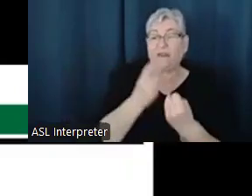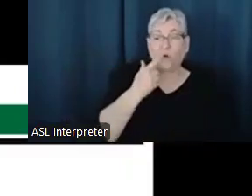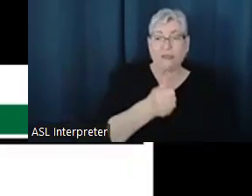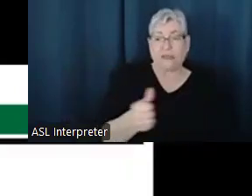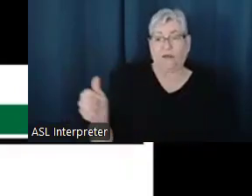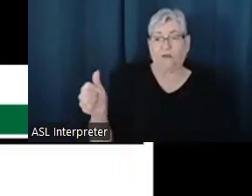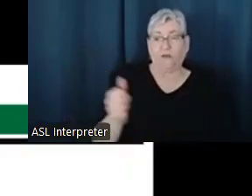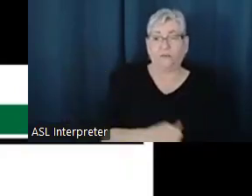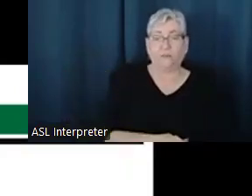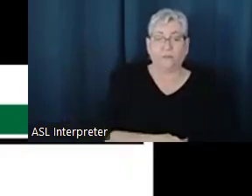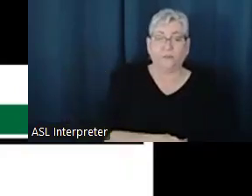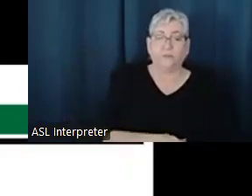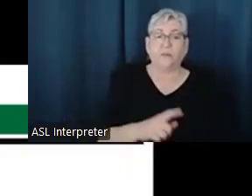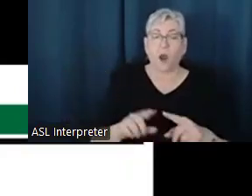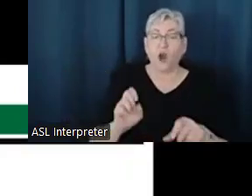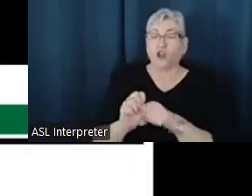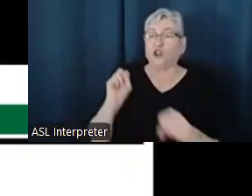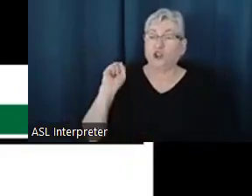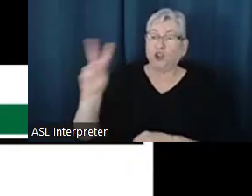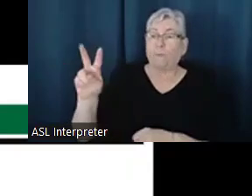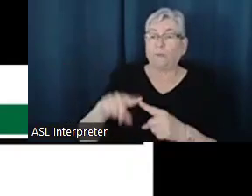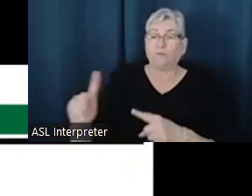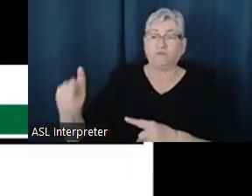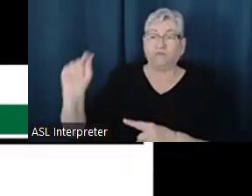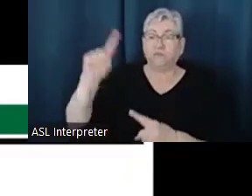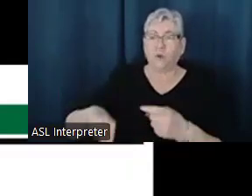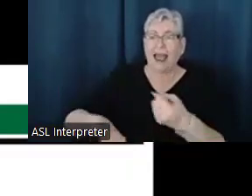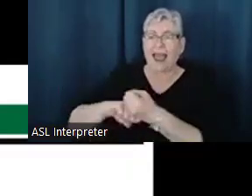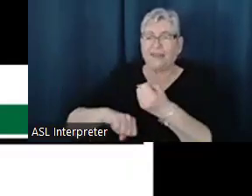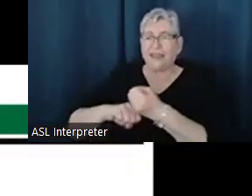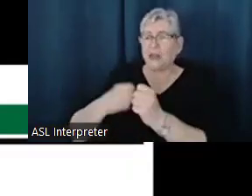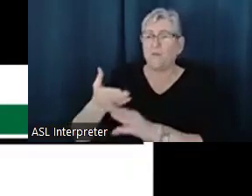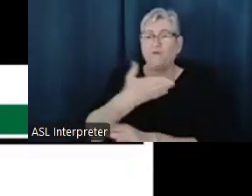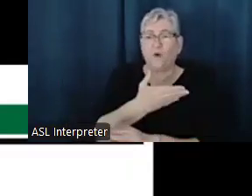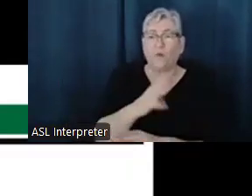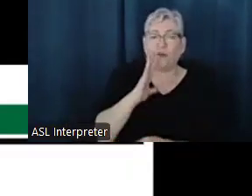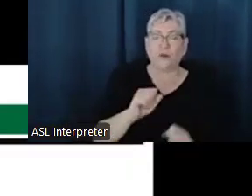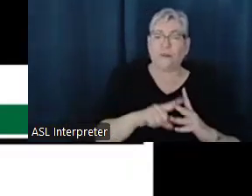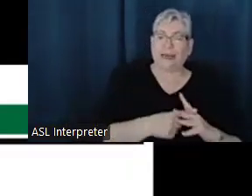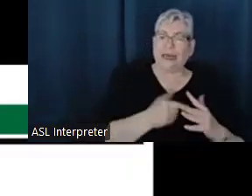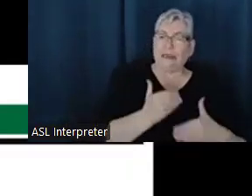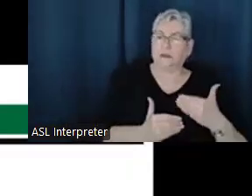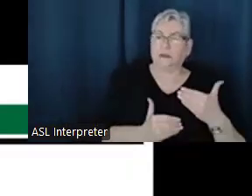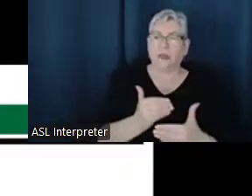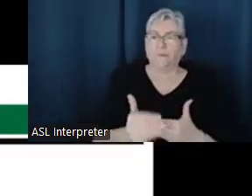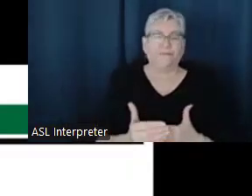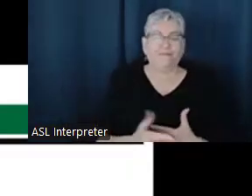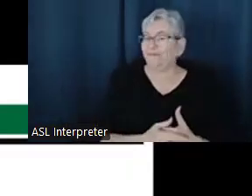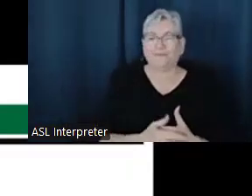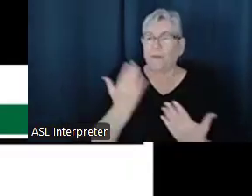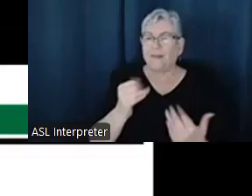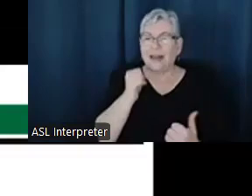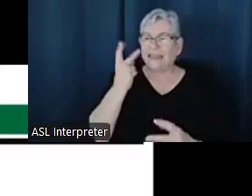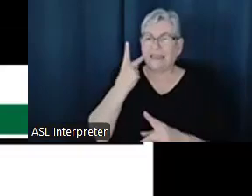But jumping to advocacy before we take some of those initial steps, we might not see as positive outcomes